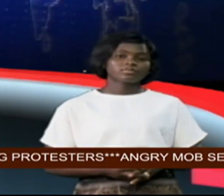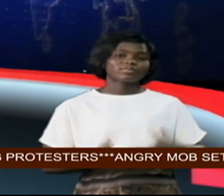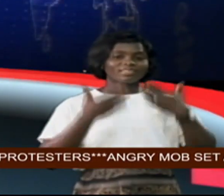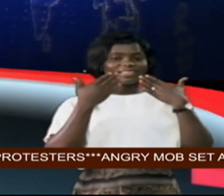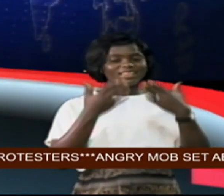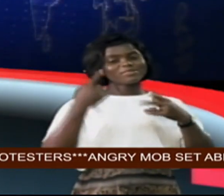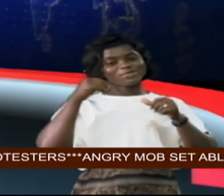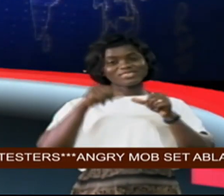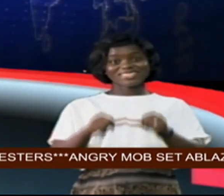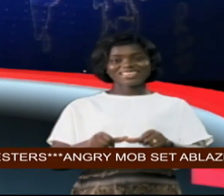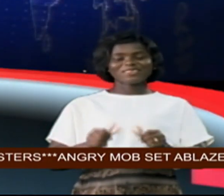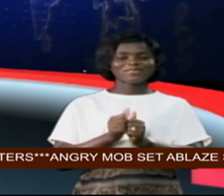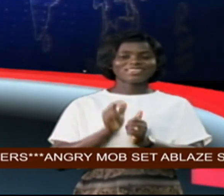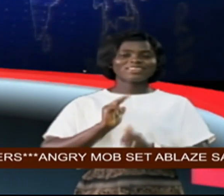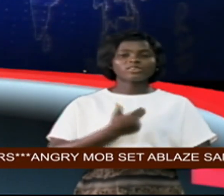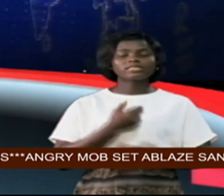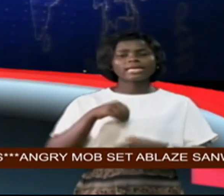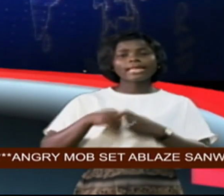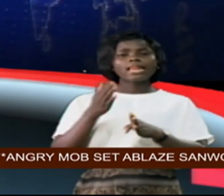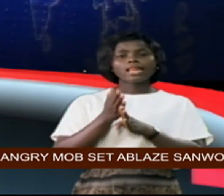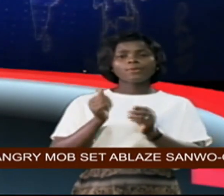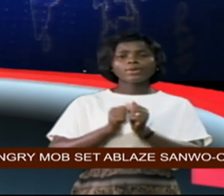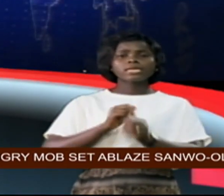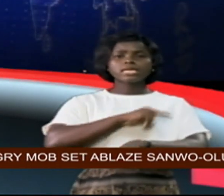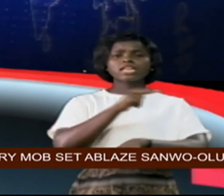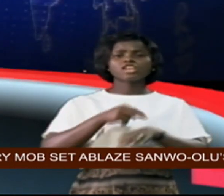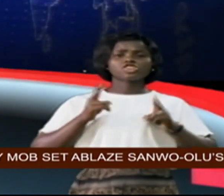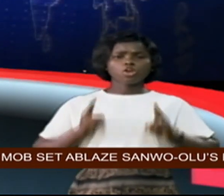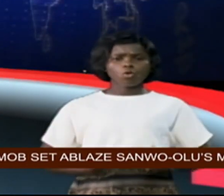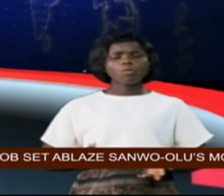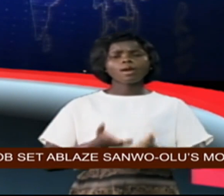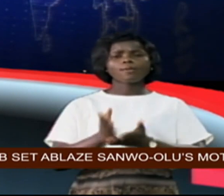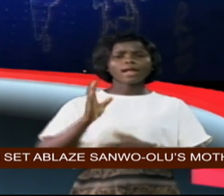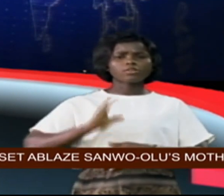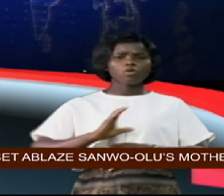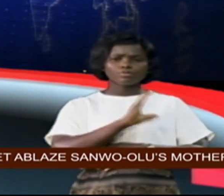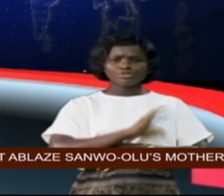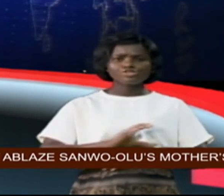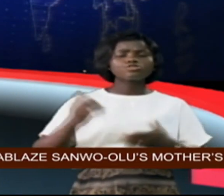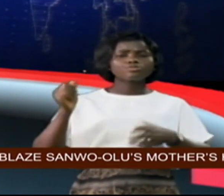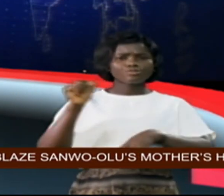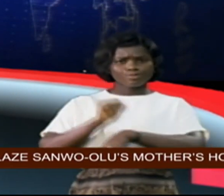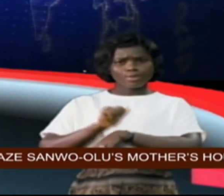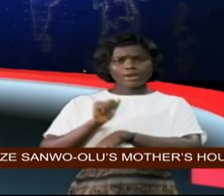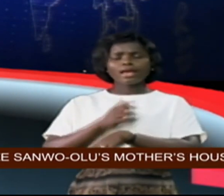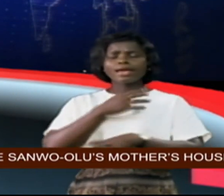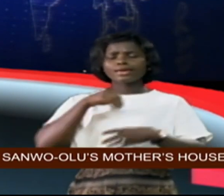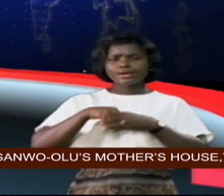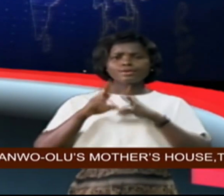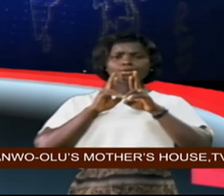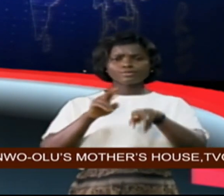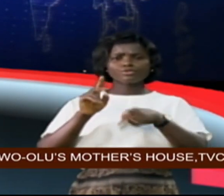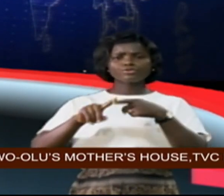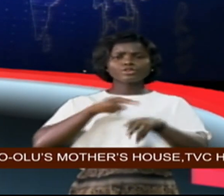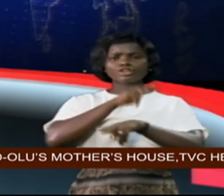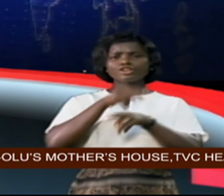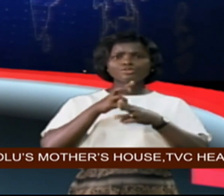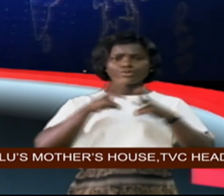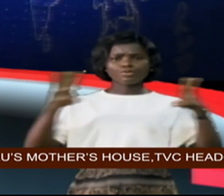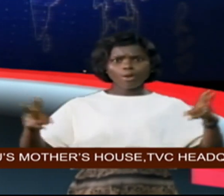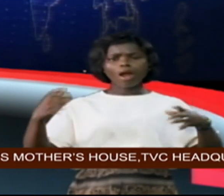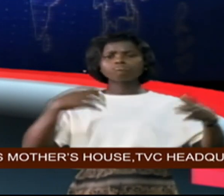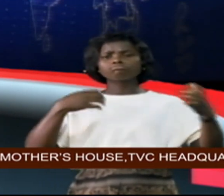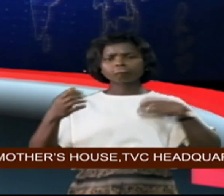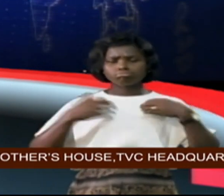Thanks for staying tuned. In line with the National Human Rights Commission's mandate and in response to the nationwide agitation by